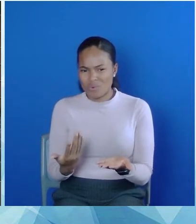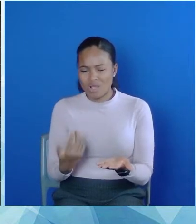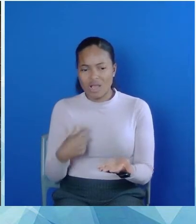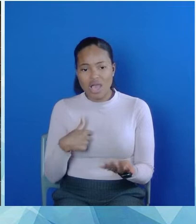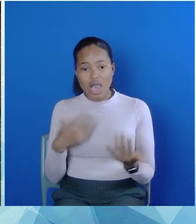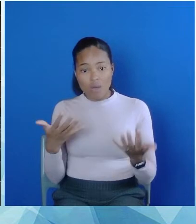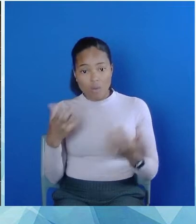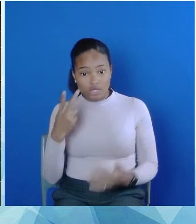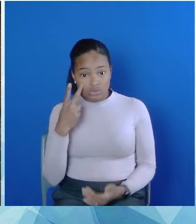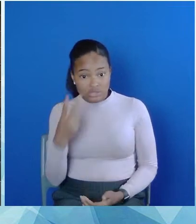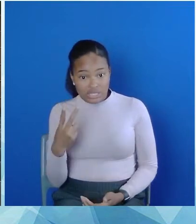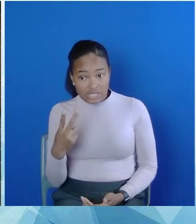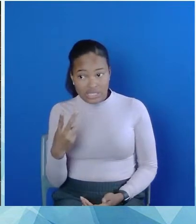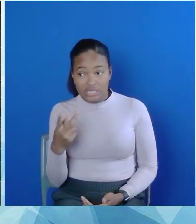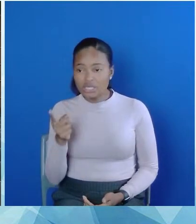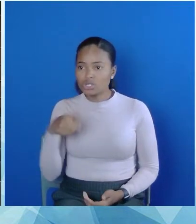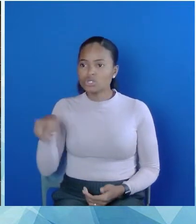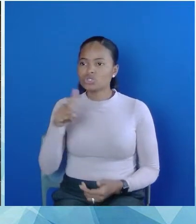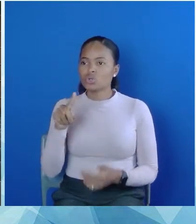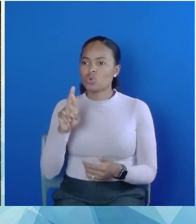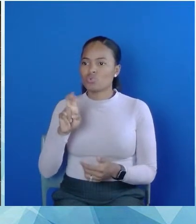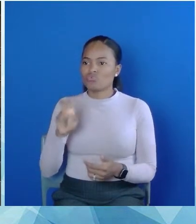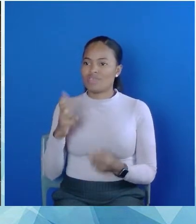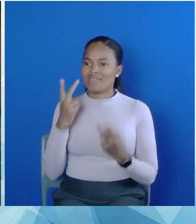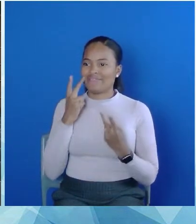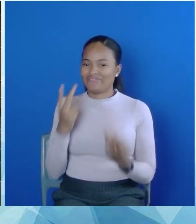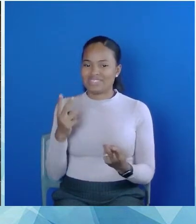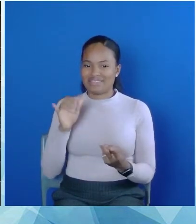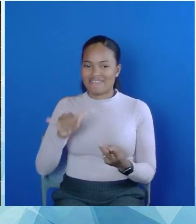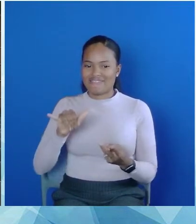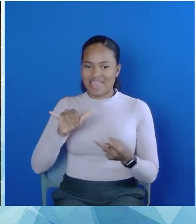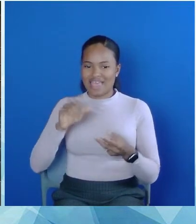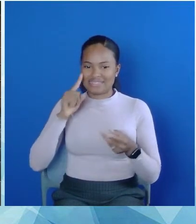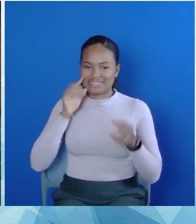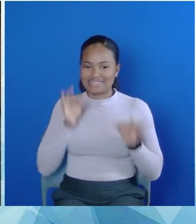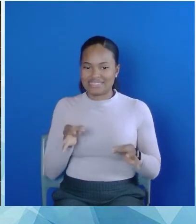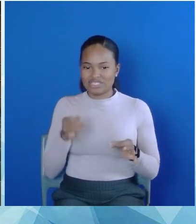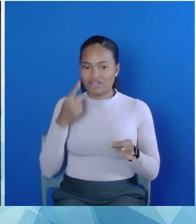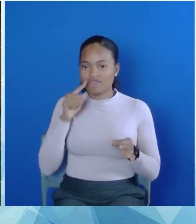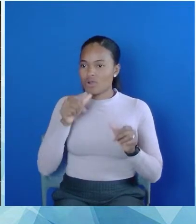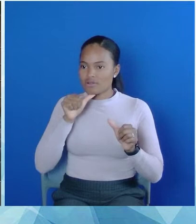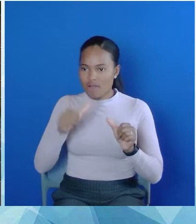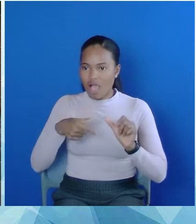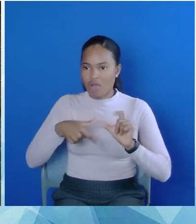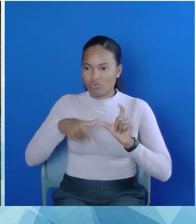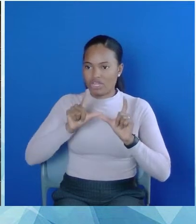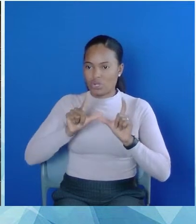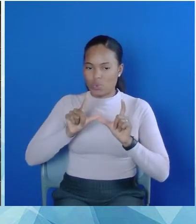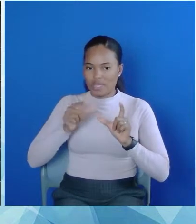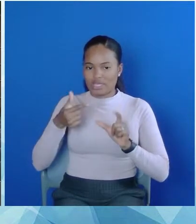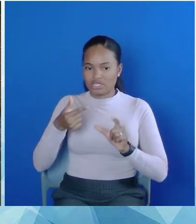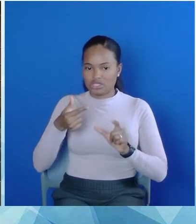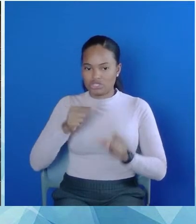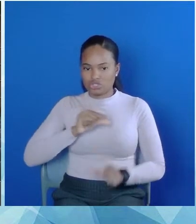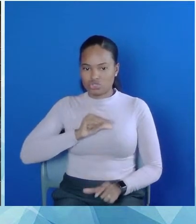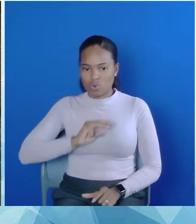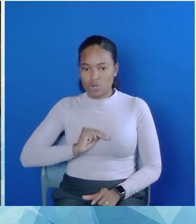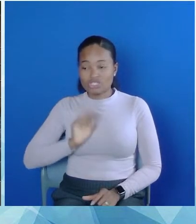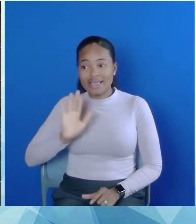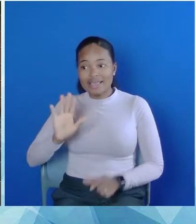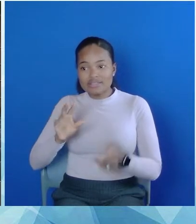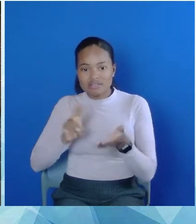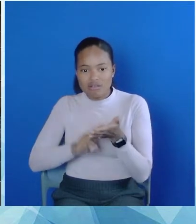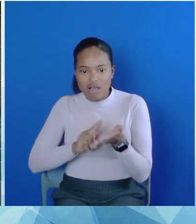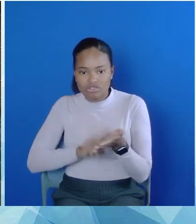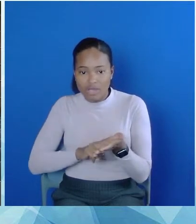to see is that you revisit this decision of non-renewal for George's contract. That needs to be revisited. You need to listen